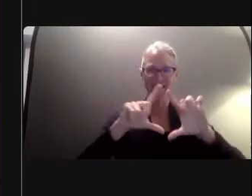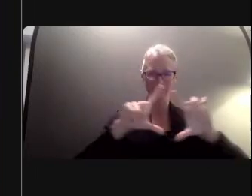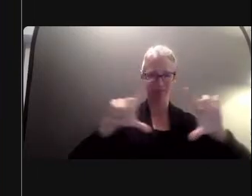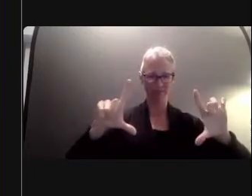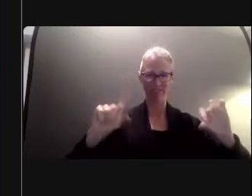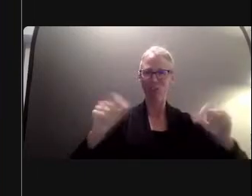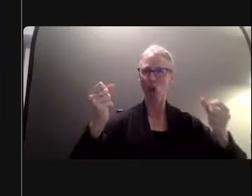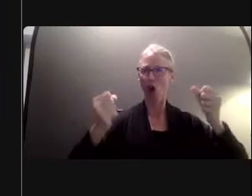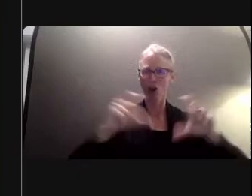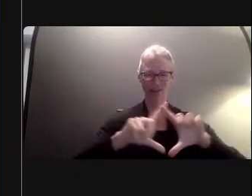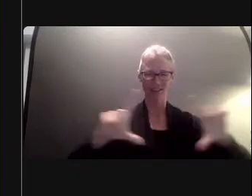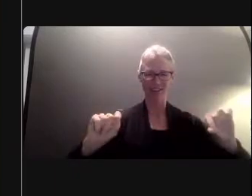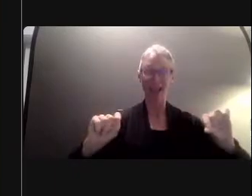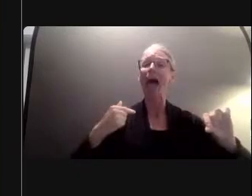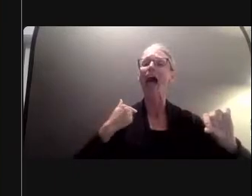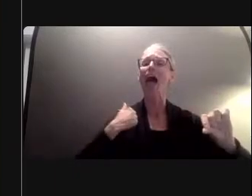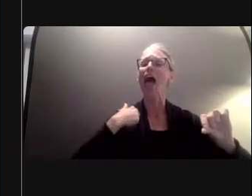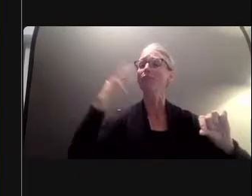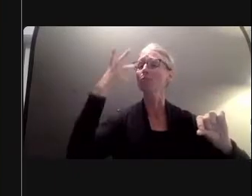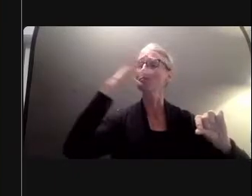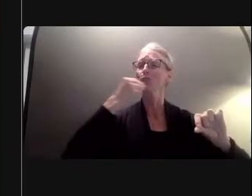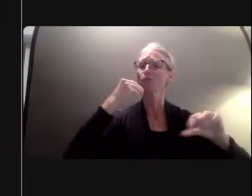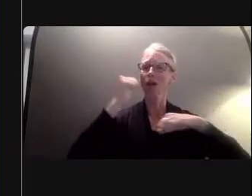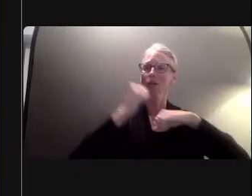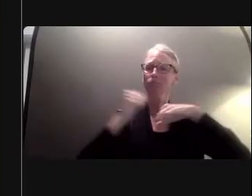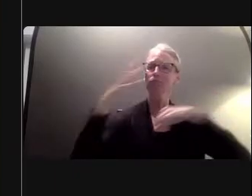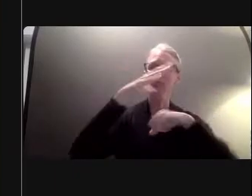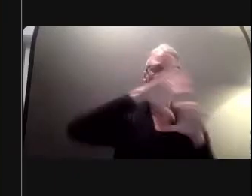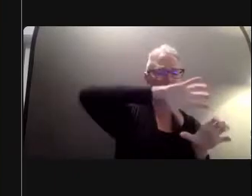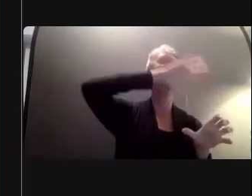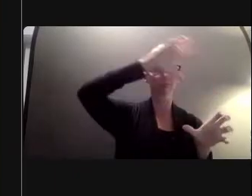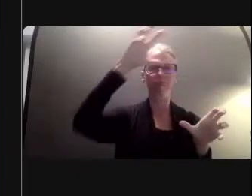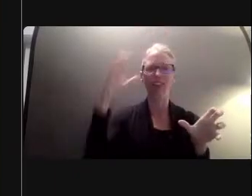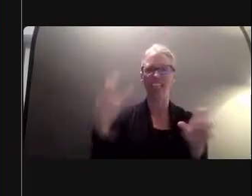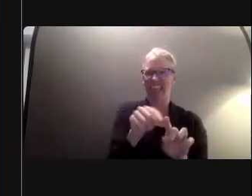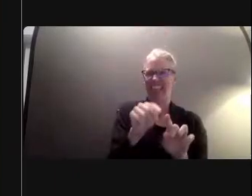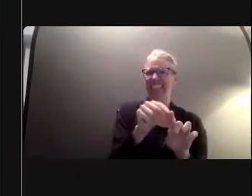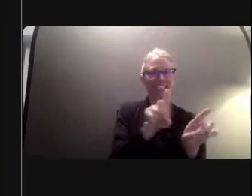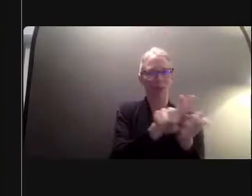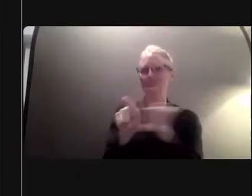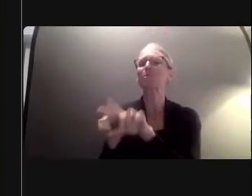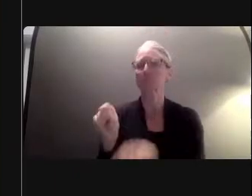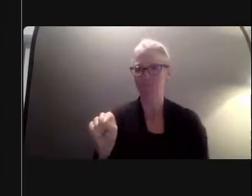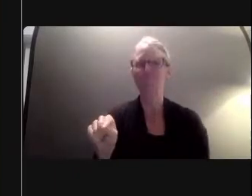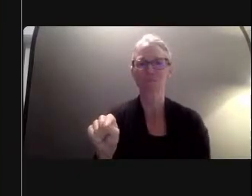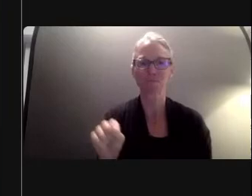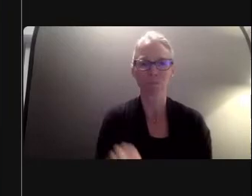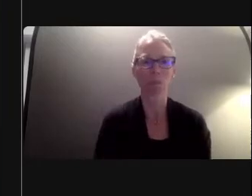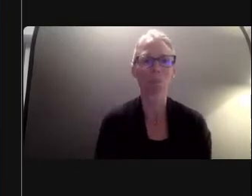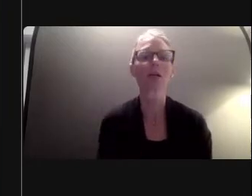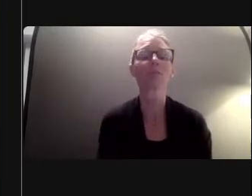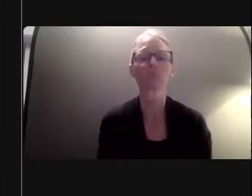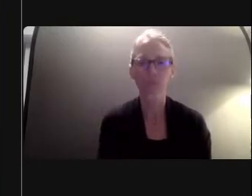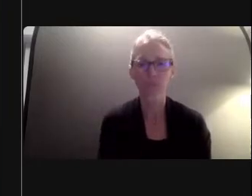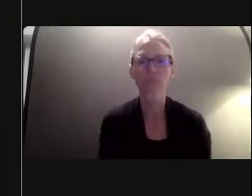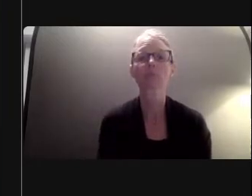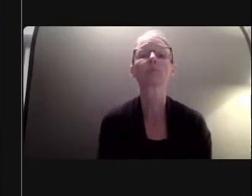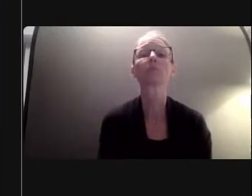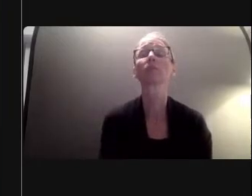It's about 3.5 miles, I believe. And we got up at like the